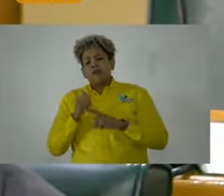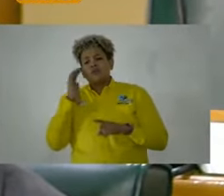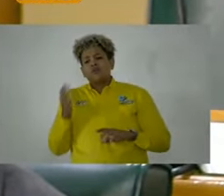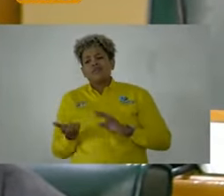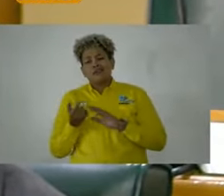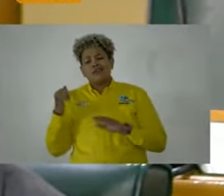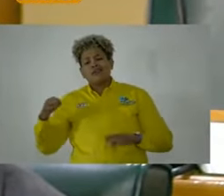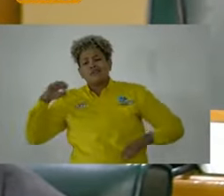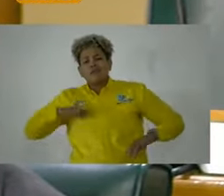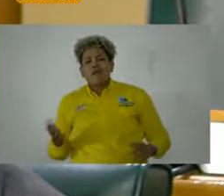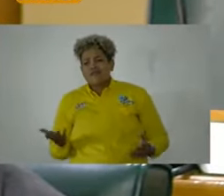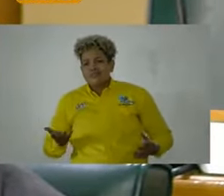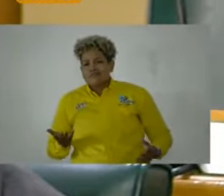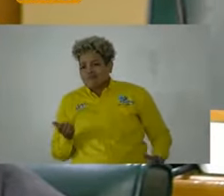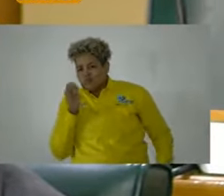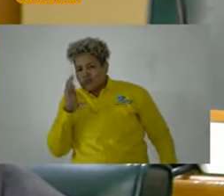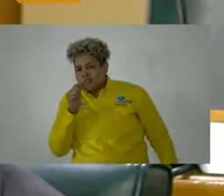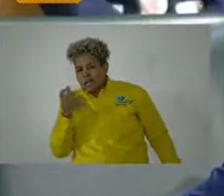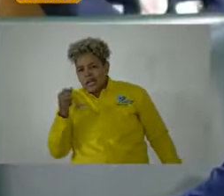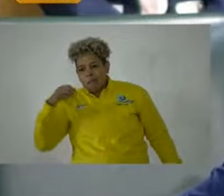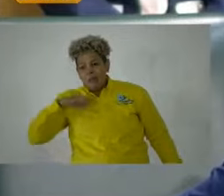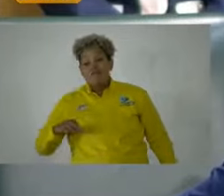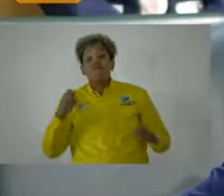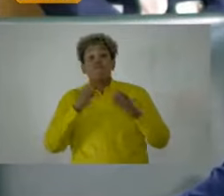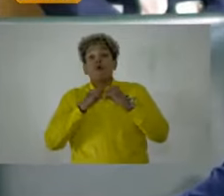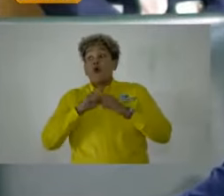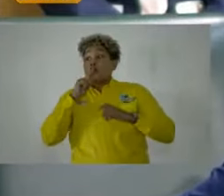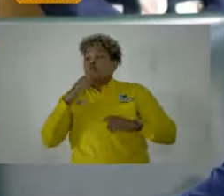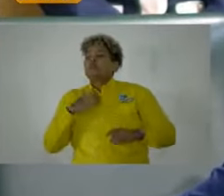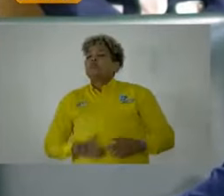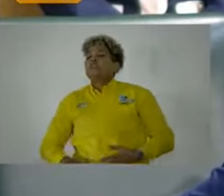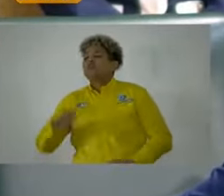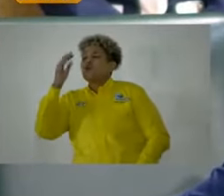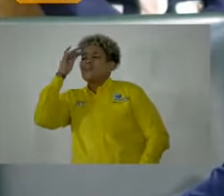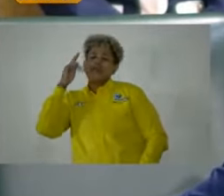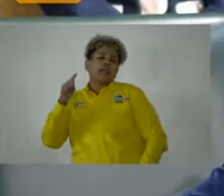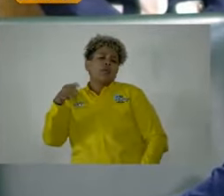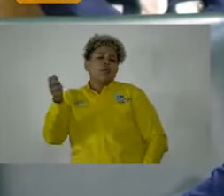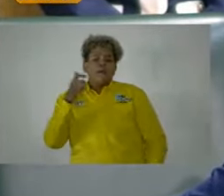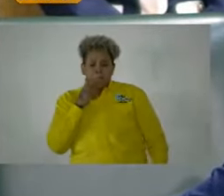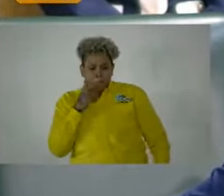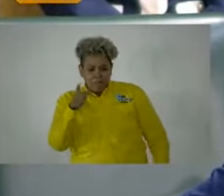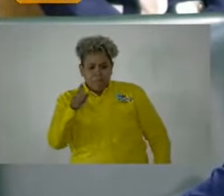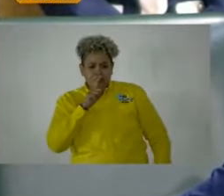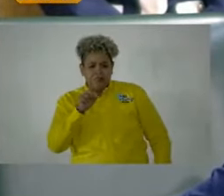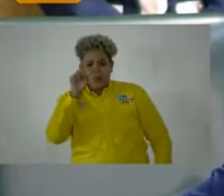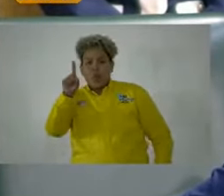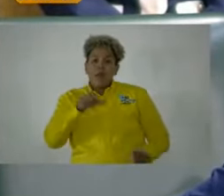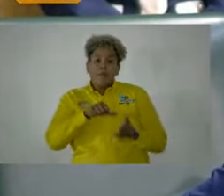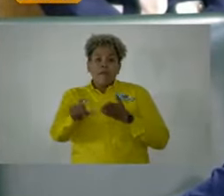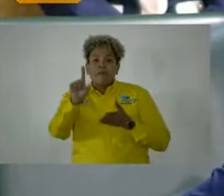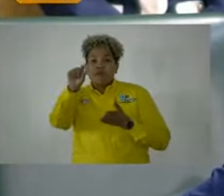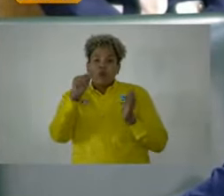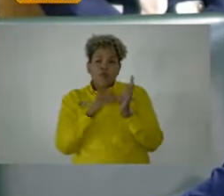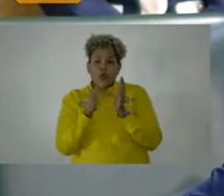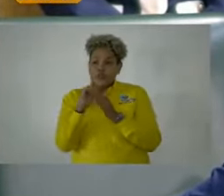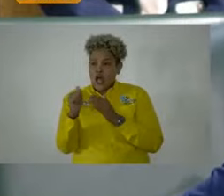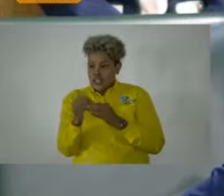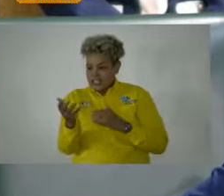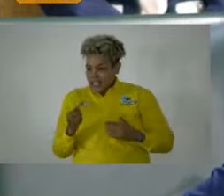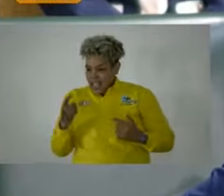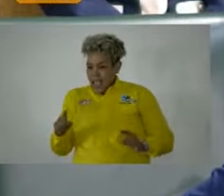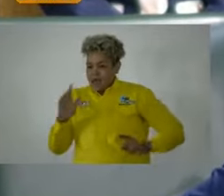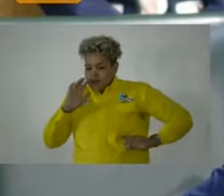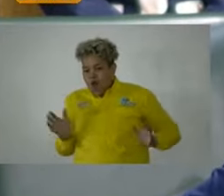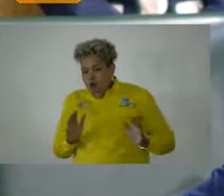get the benefit. Furthermore, it is wishful thinking that a single payment of $20,000